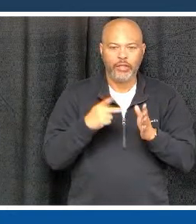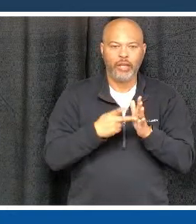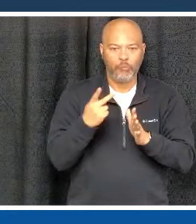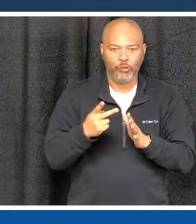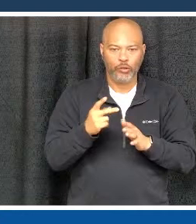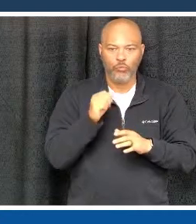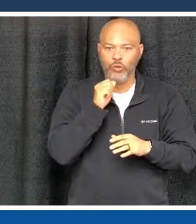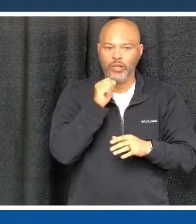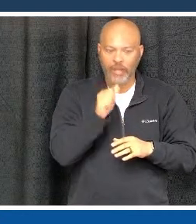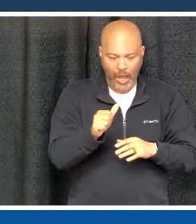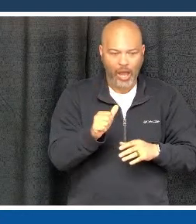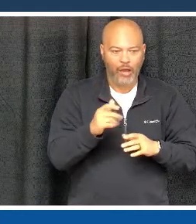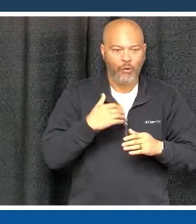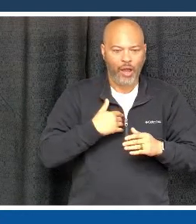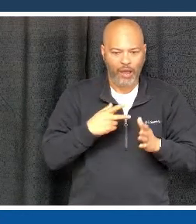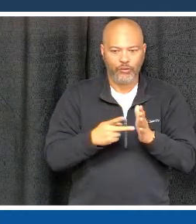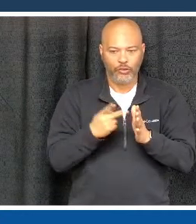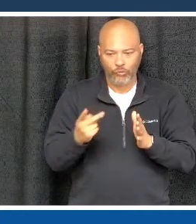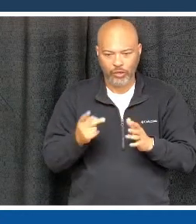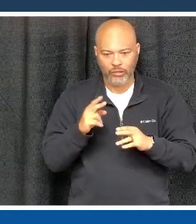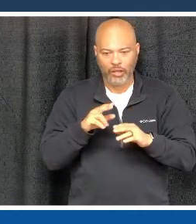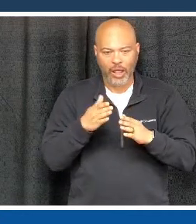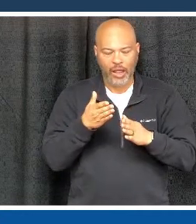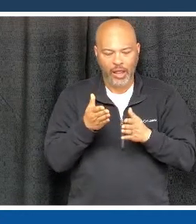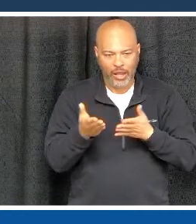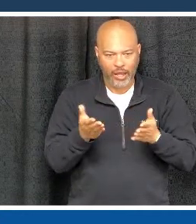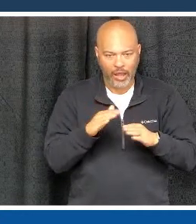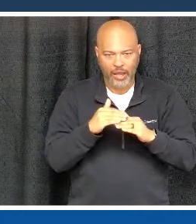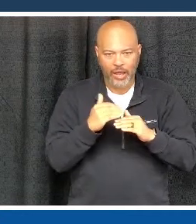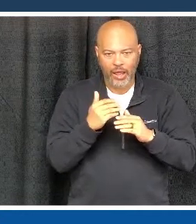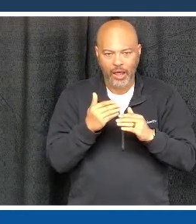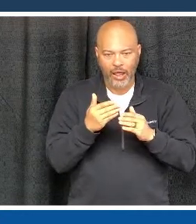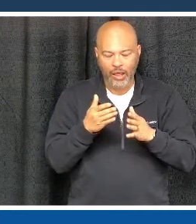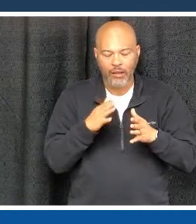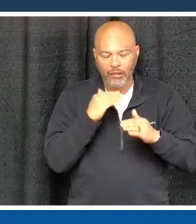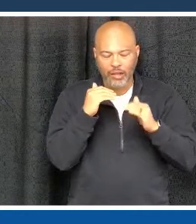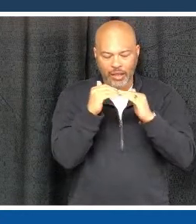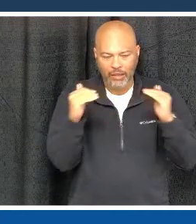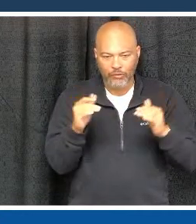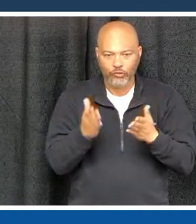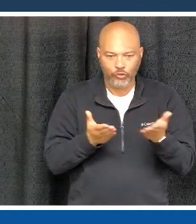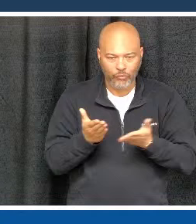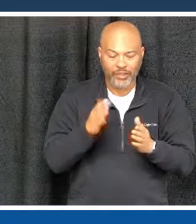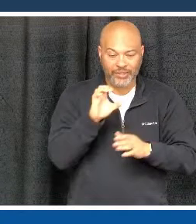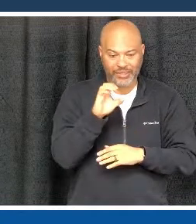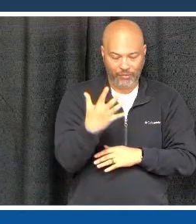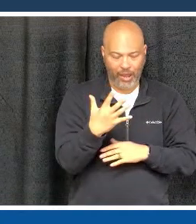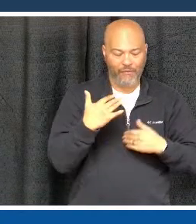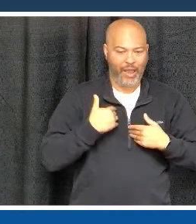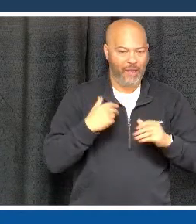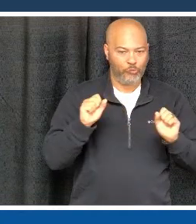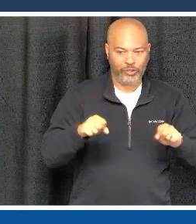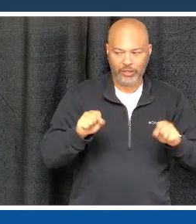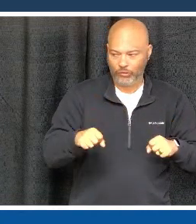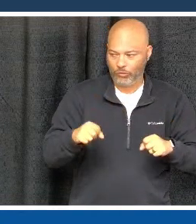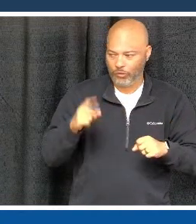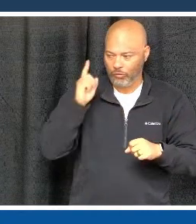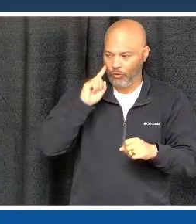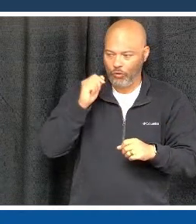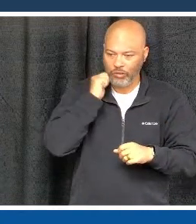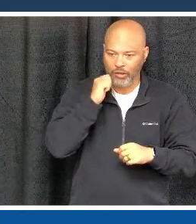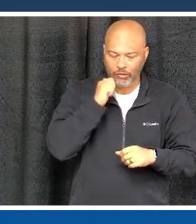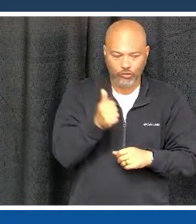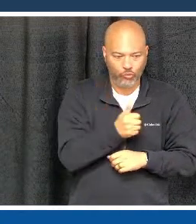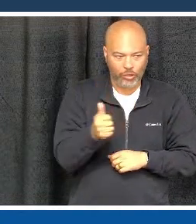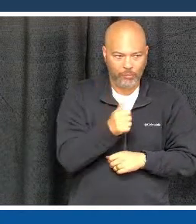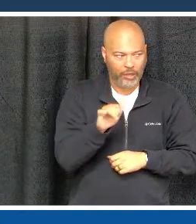not result in a decrease of the level of service. The existing a C5 out there has such potential for daily trips